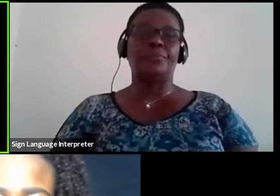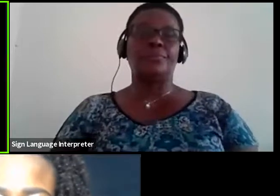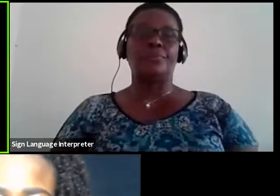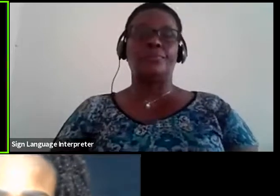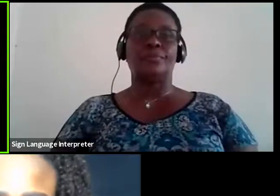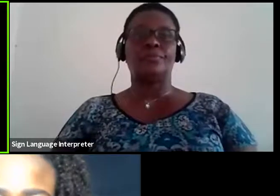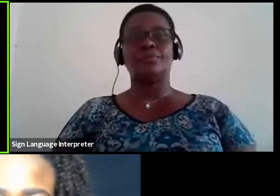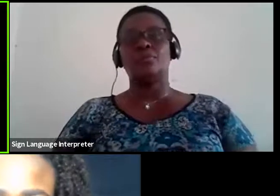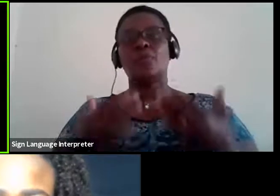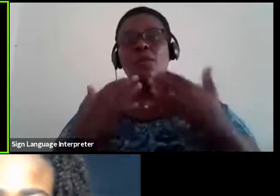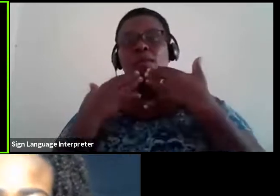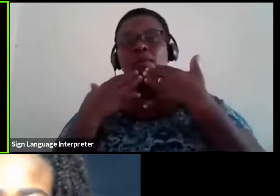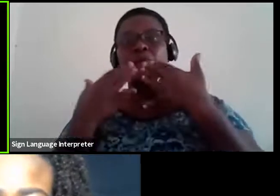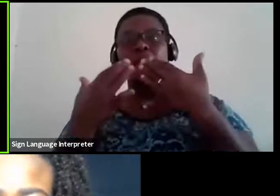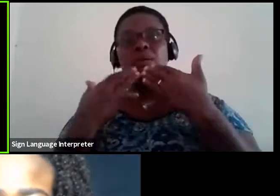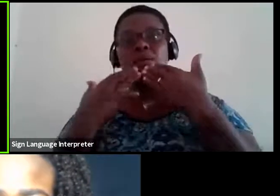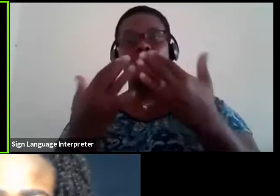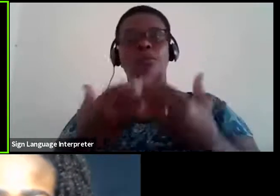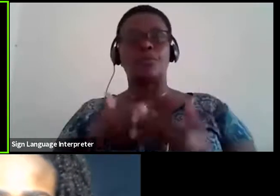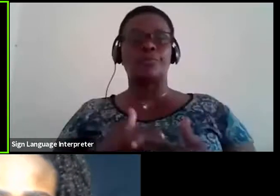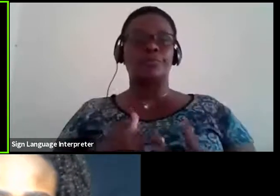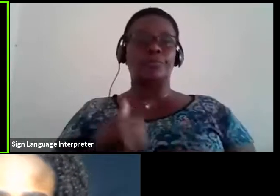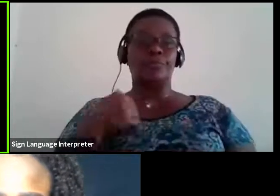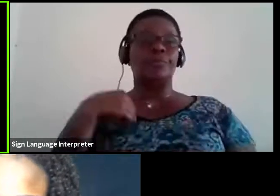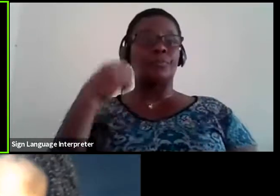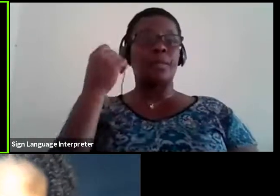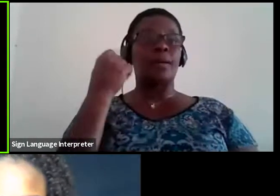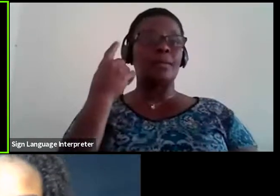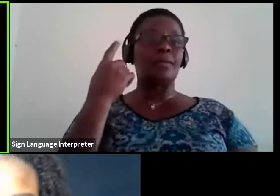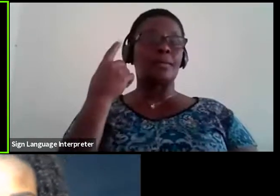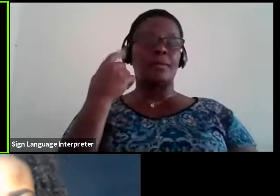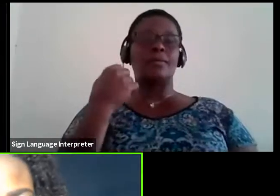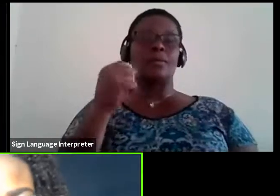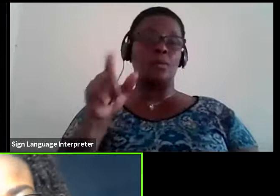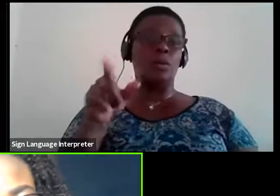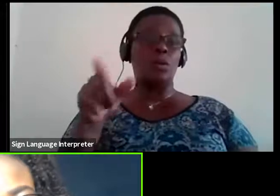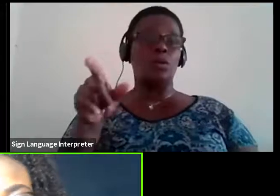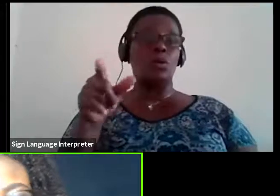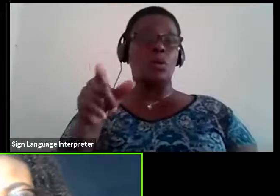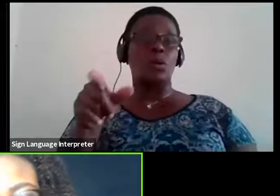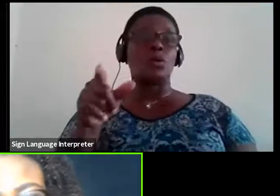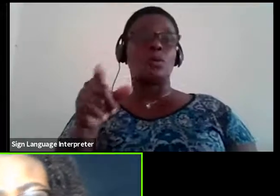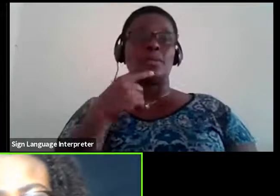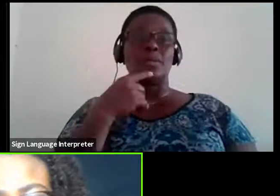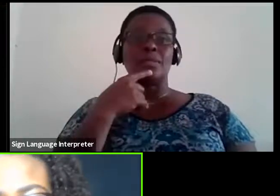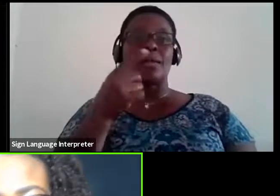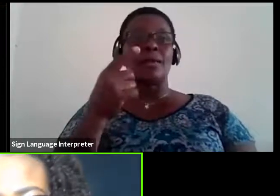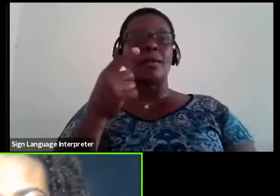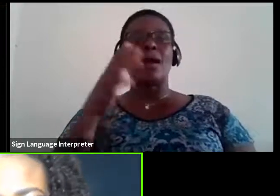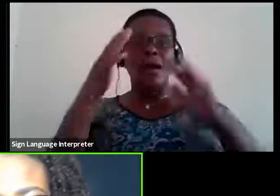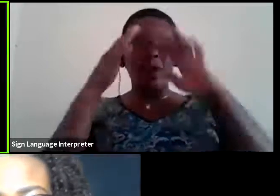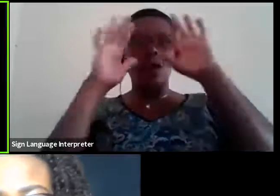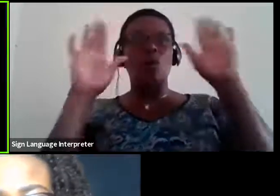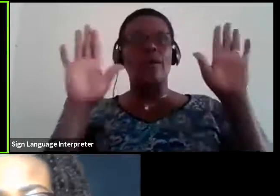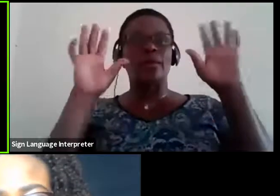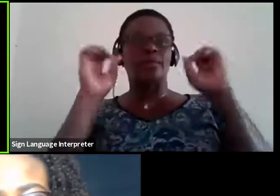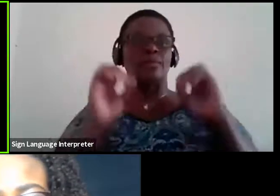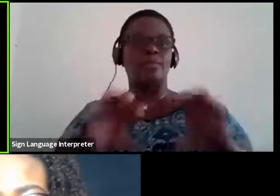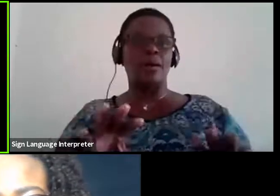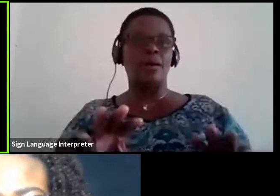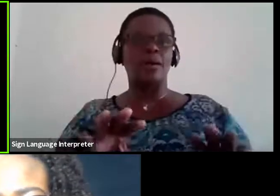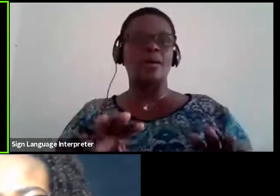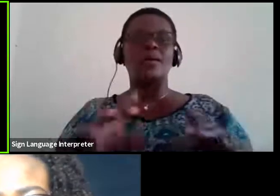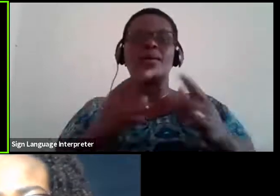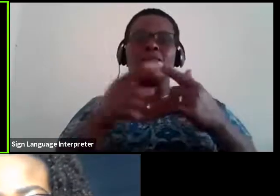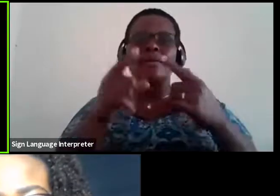Thank you so much. And I definitely understand what you're saying about the lack of awareness on different digital